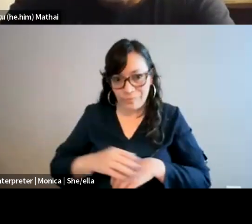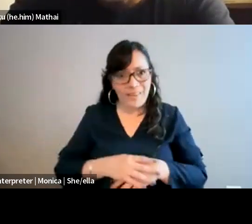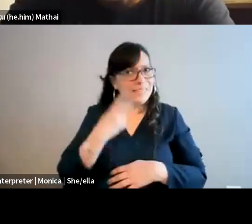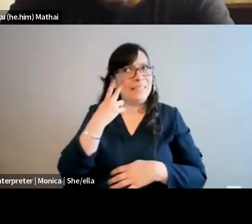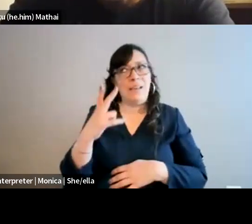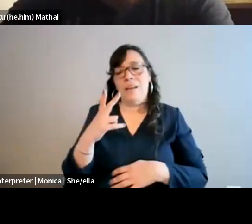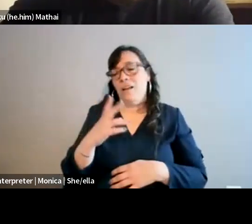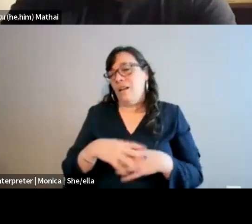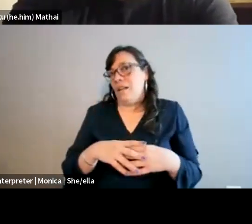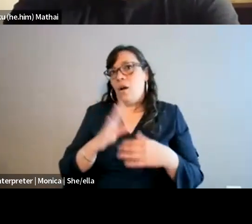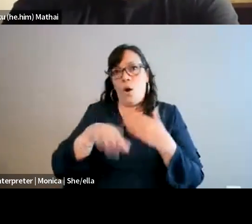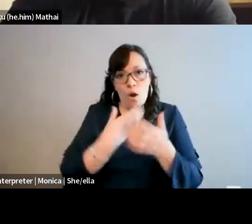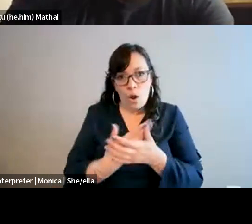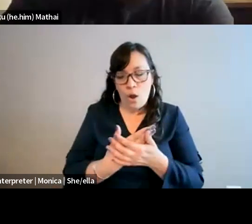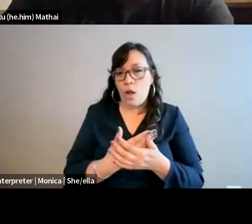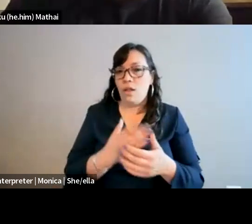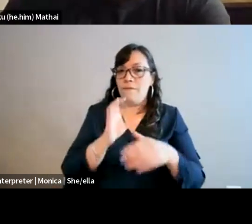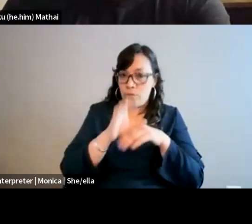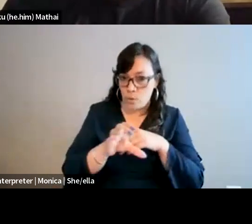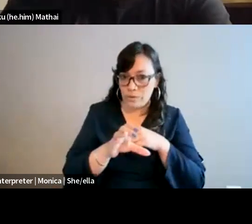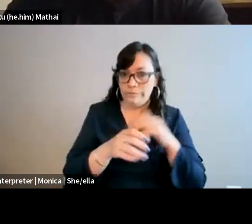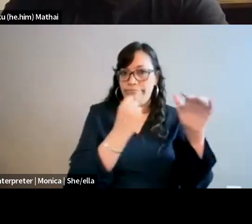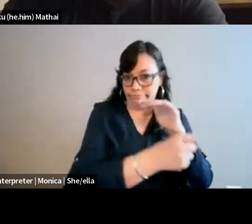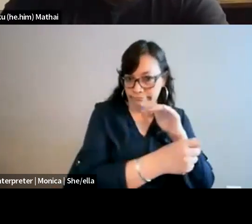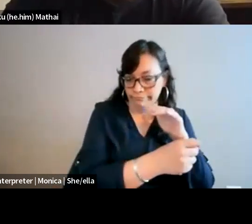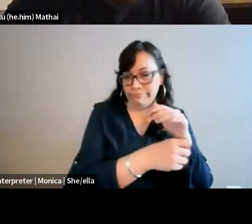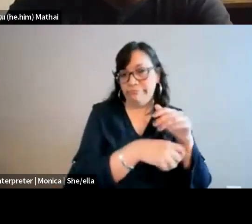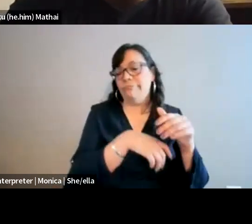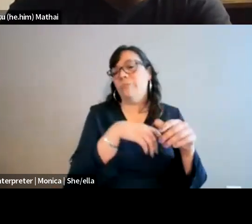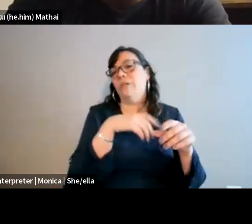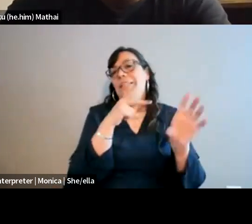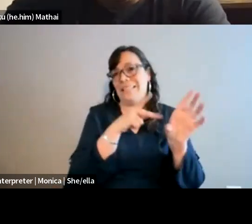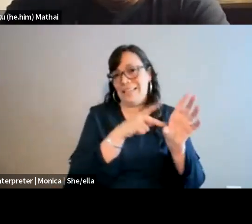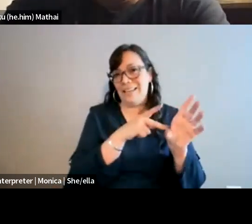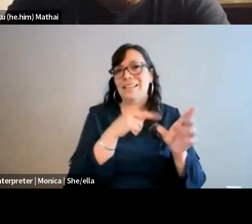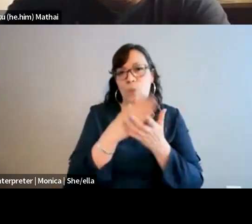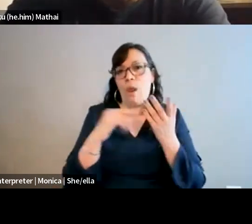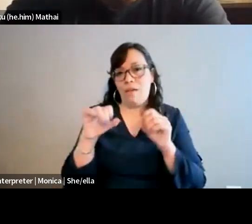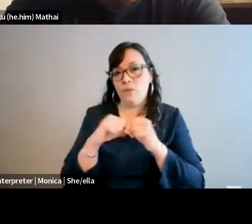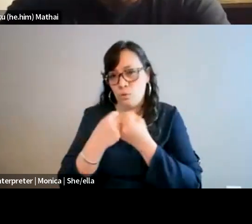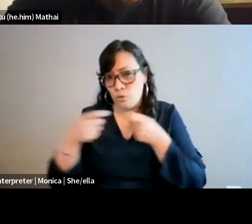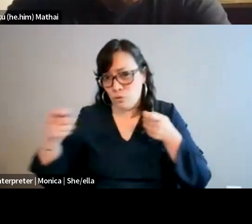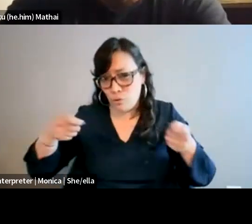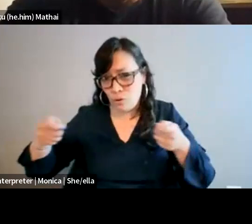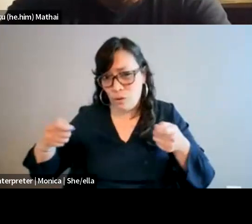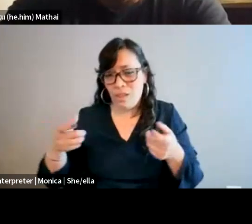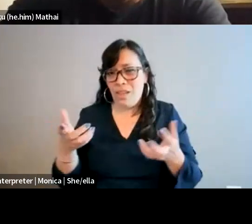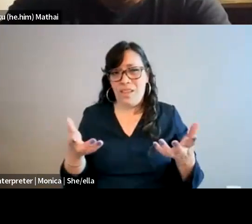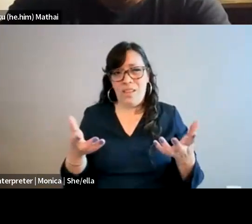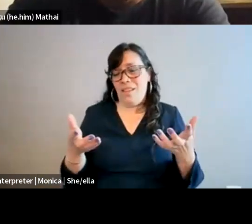all involuntary psychiatric interventions as essentially social control, because when it comes right down to